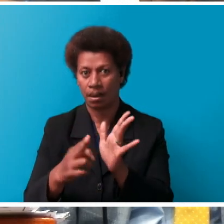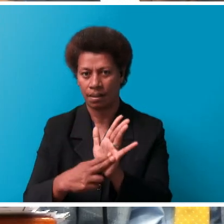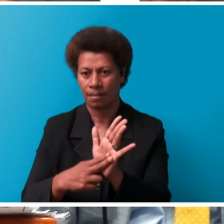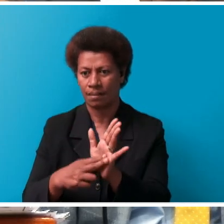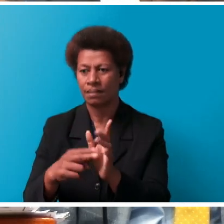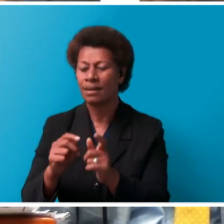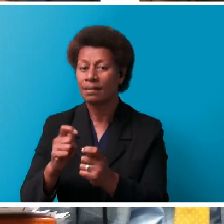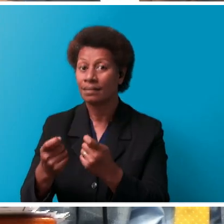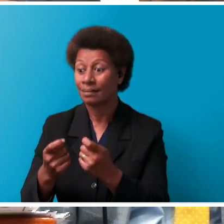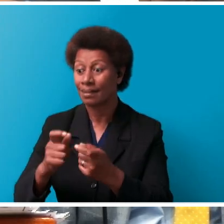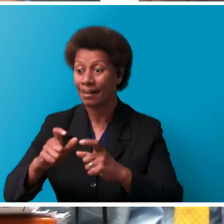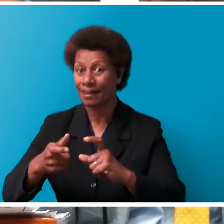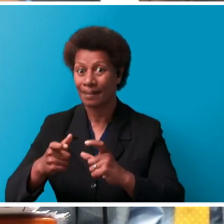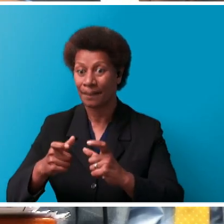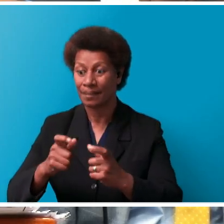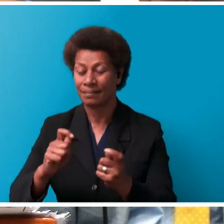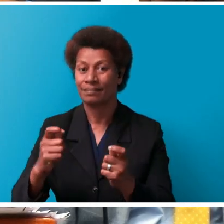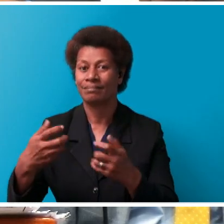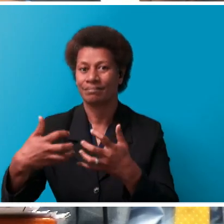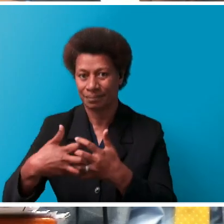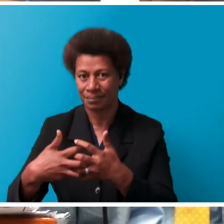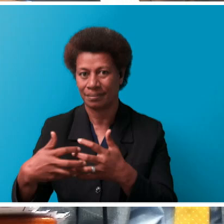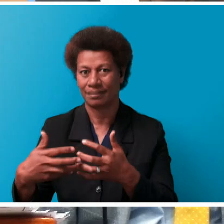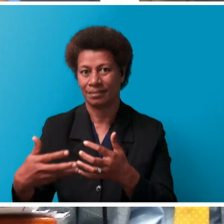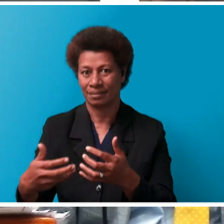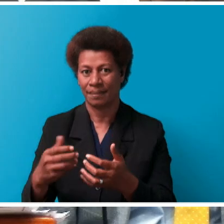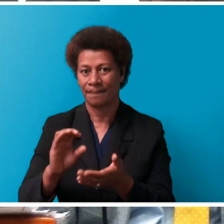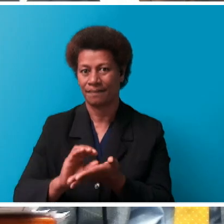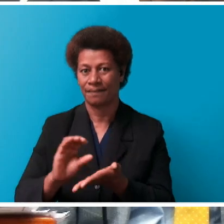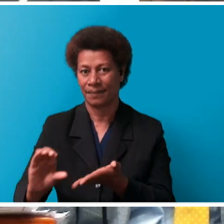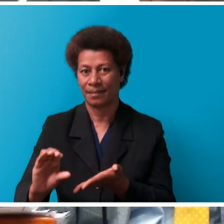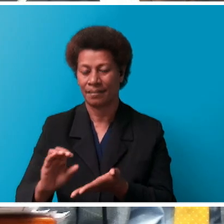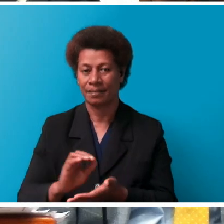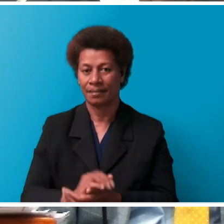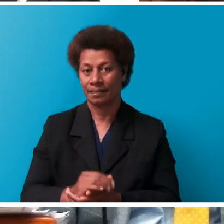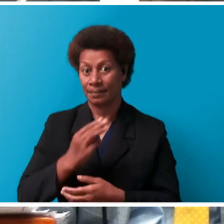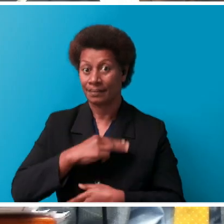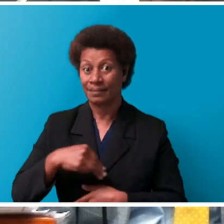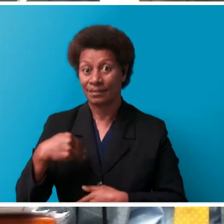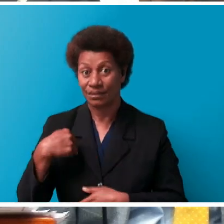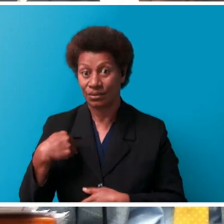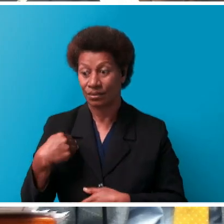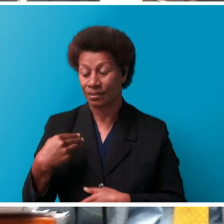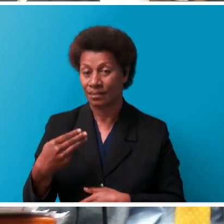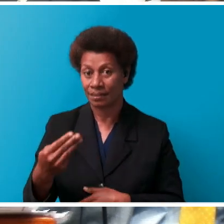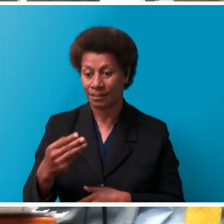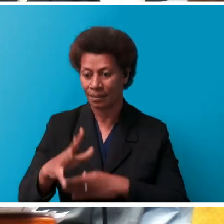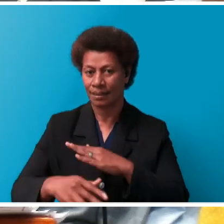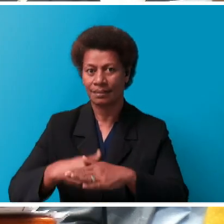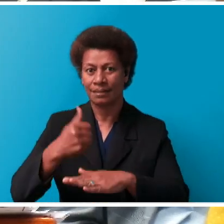before I end, I would also like to share that the ministry had established a